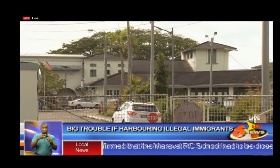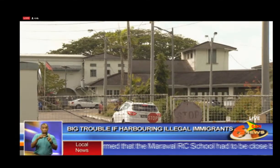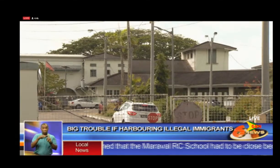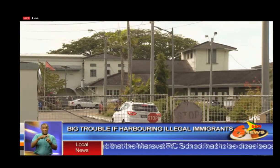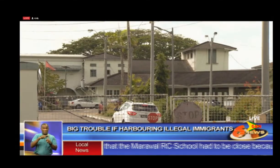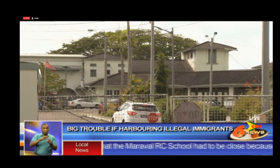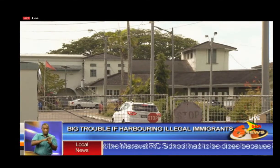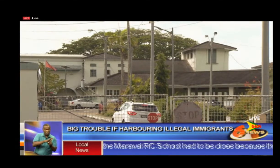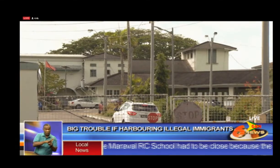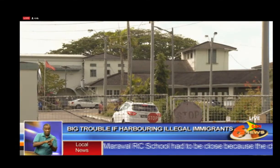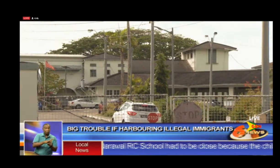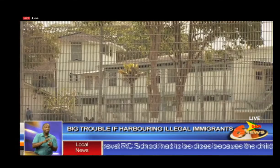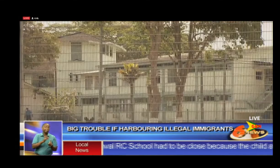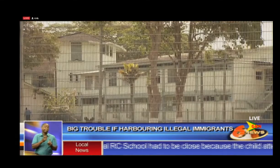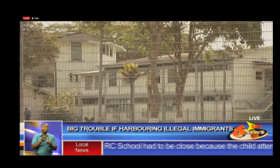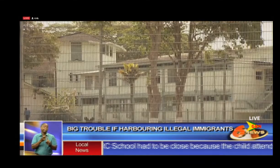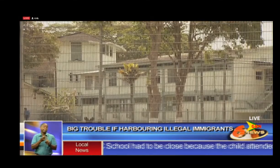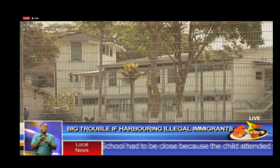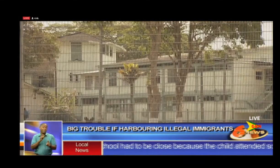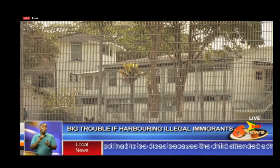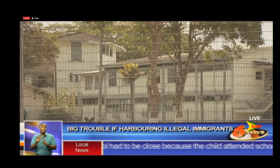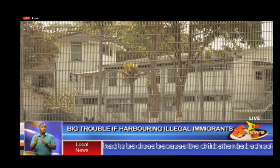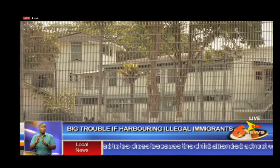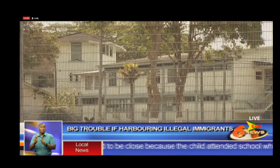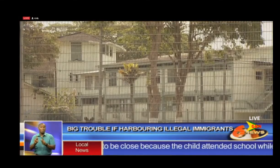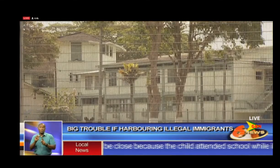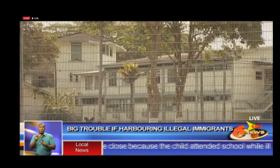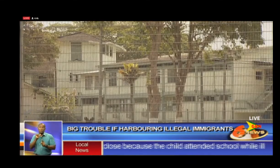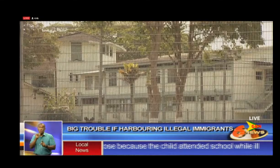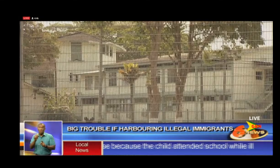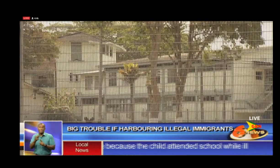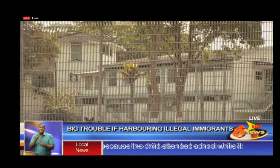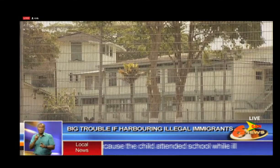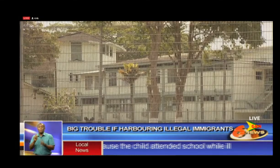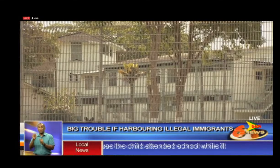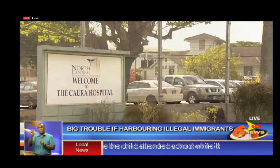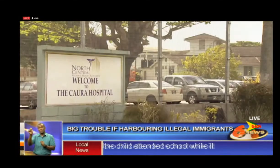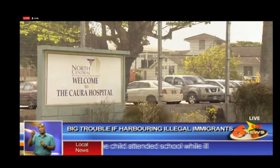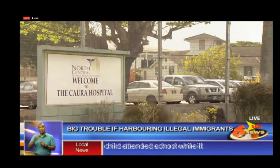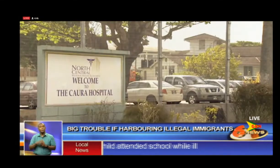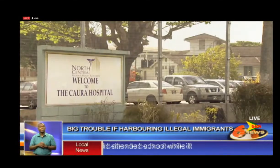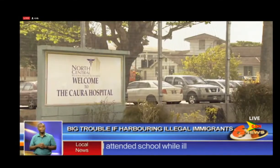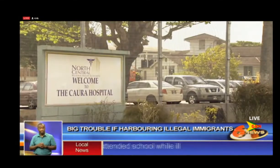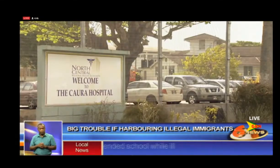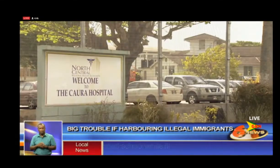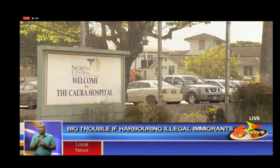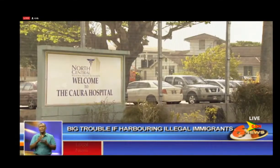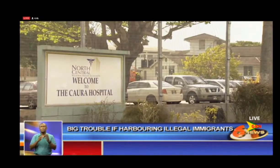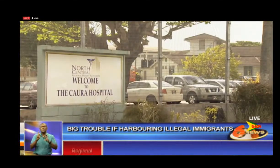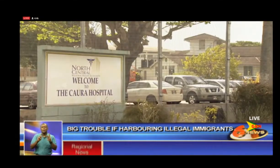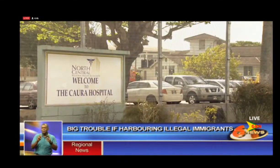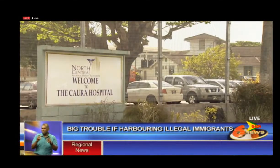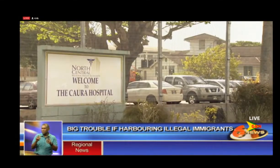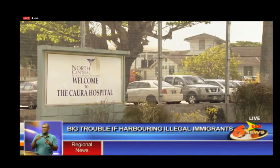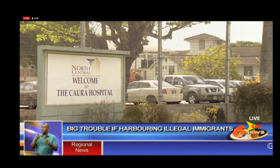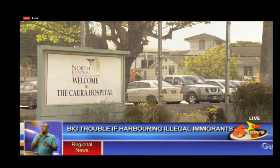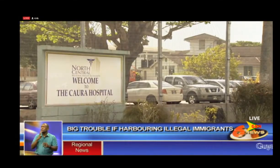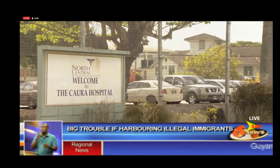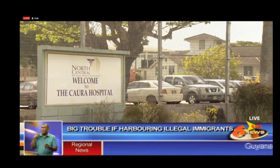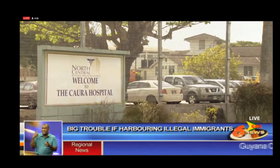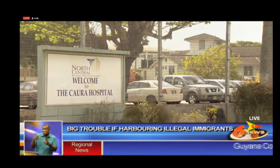confirming or denying this, the National Security Minister gave his assurance that the language barrier is not deterring any